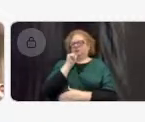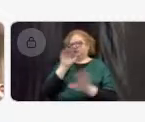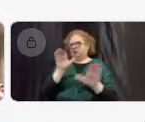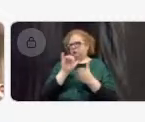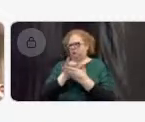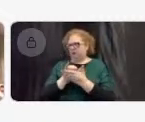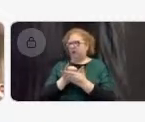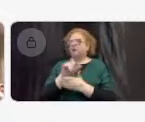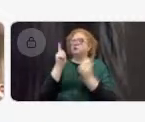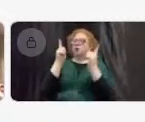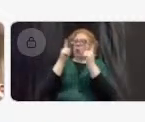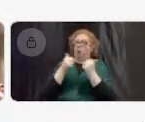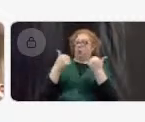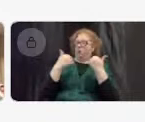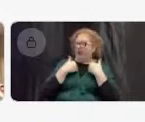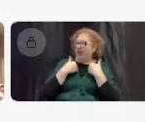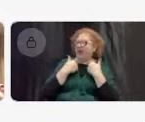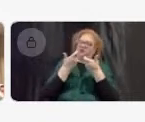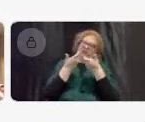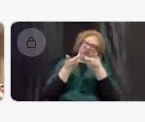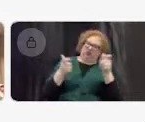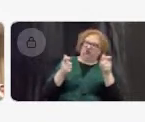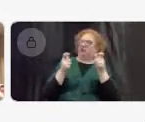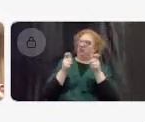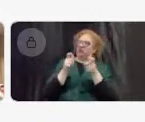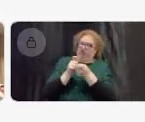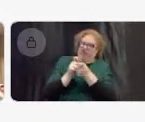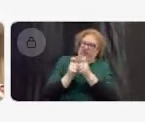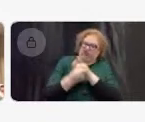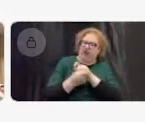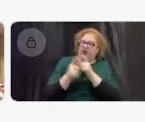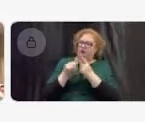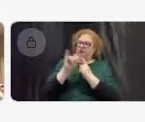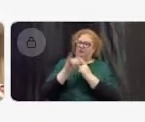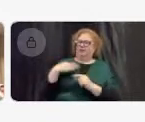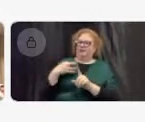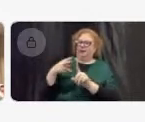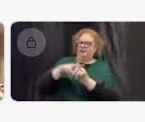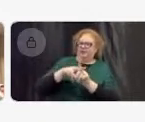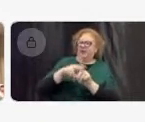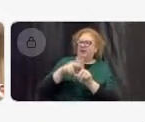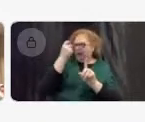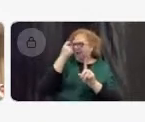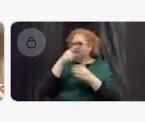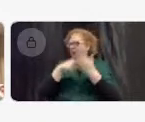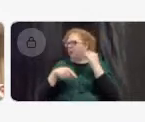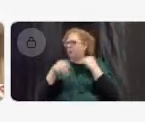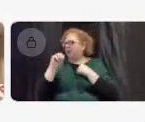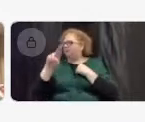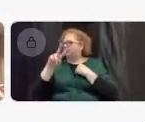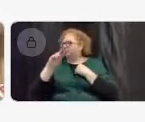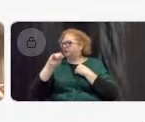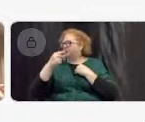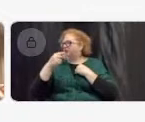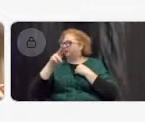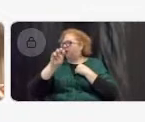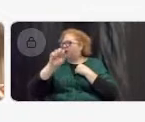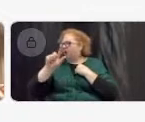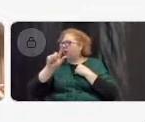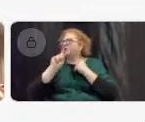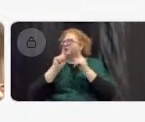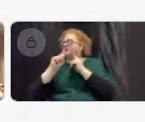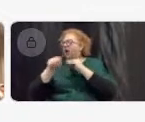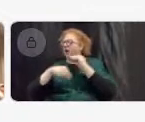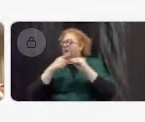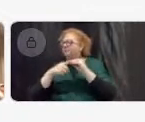change to an application, and this sounds to me like, and this goes along with Commissioner Vogel, and where we're putting the streets and the access, if they're not